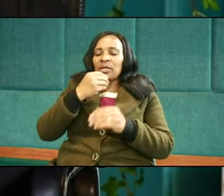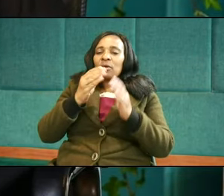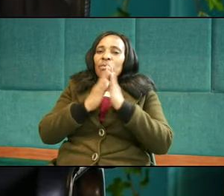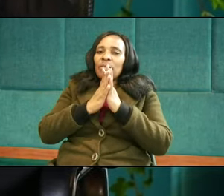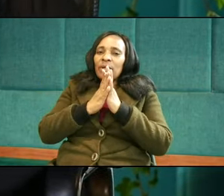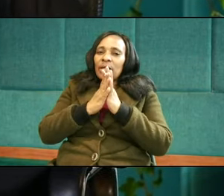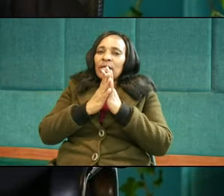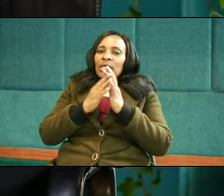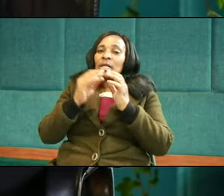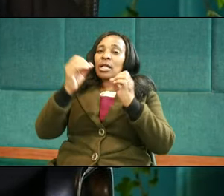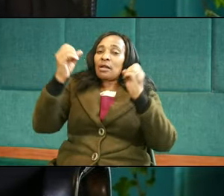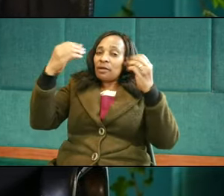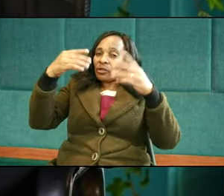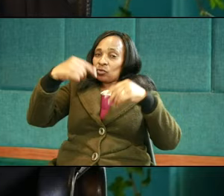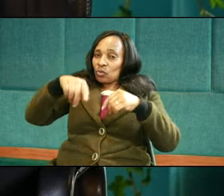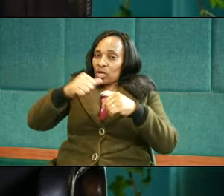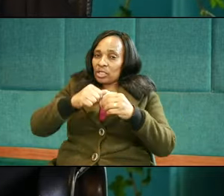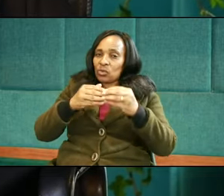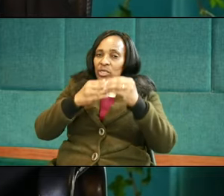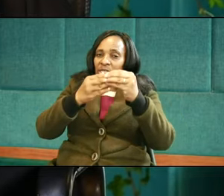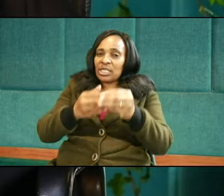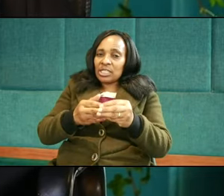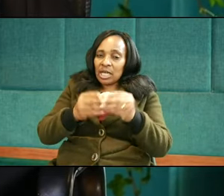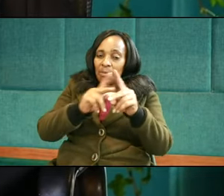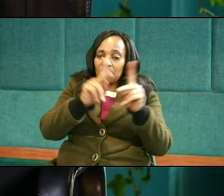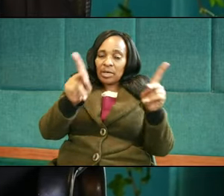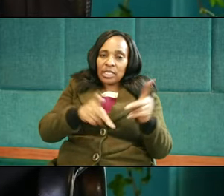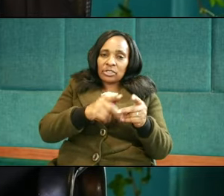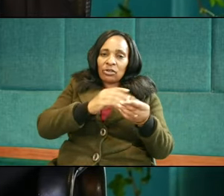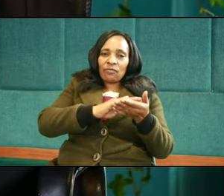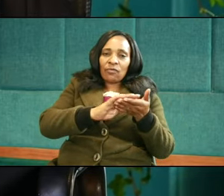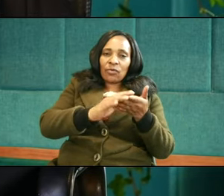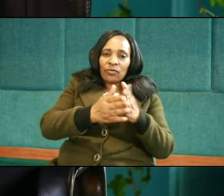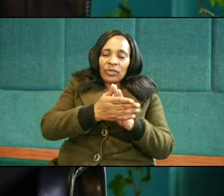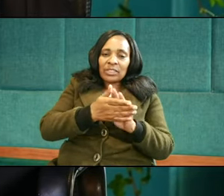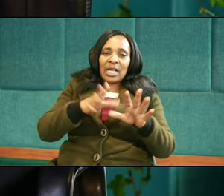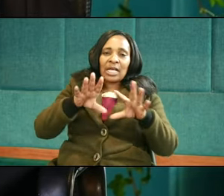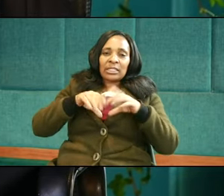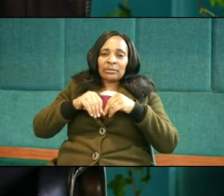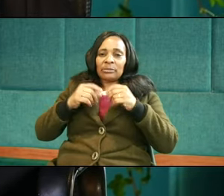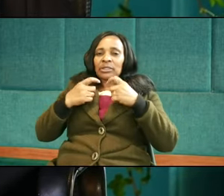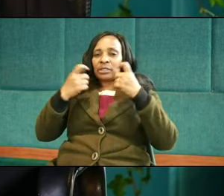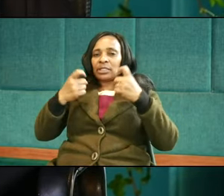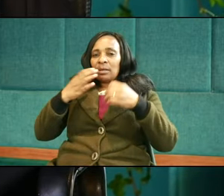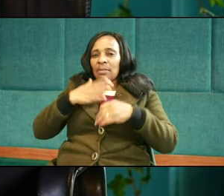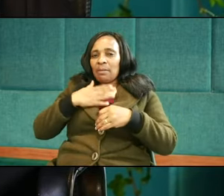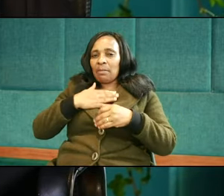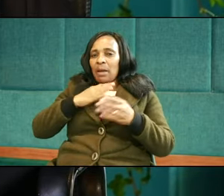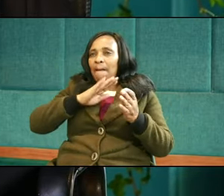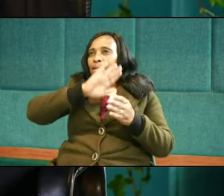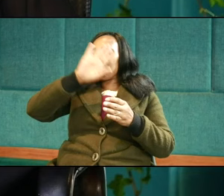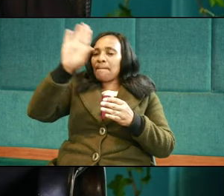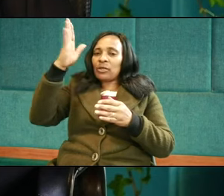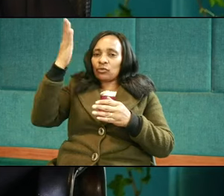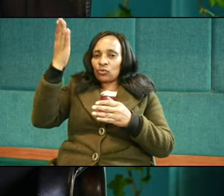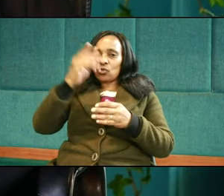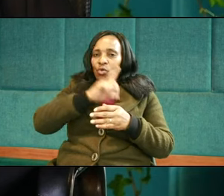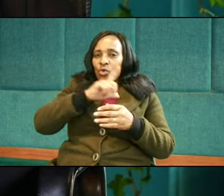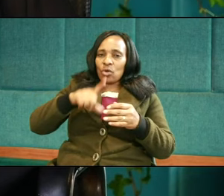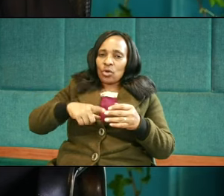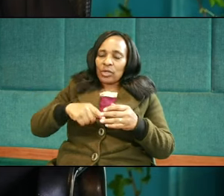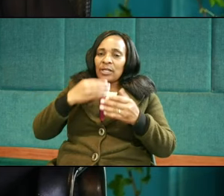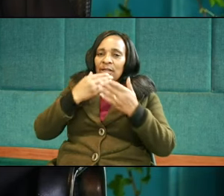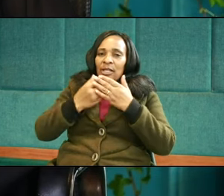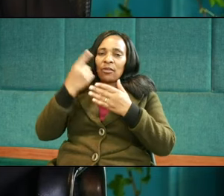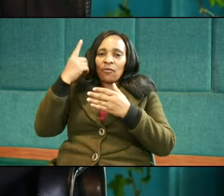your revelation to us today will lead us to a place of confession, that we may acknowledge our sin and work towards correcting it. We thank you for